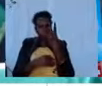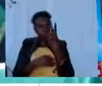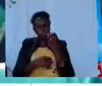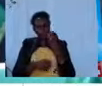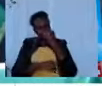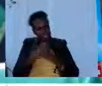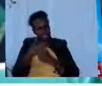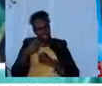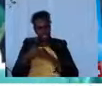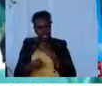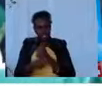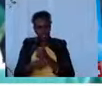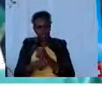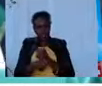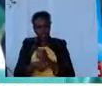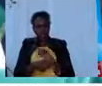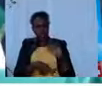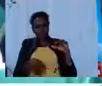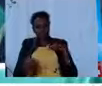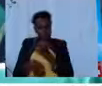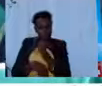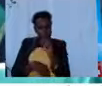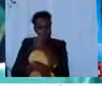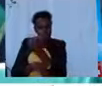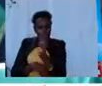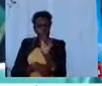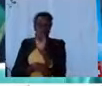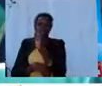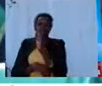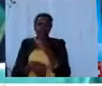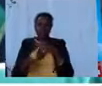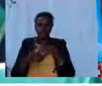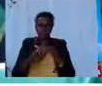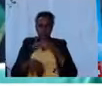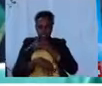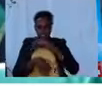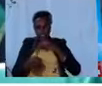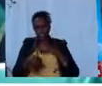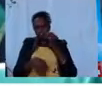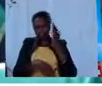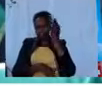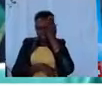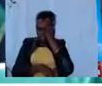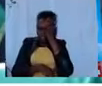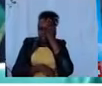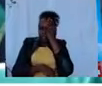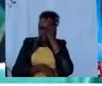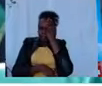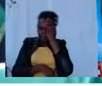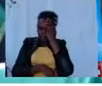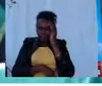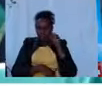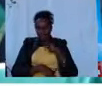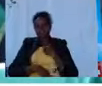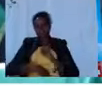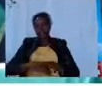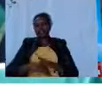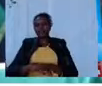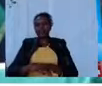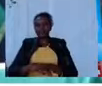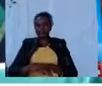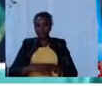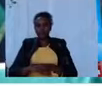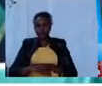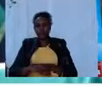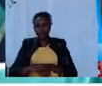years of wandering endured by the nation of Israel. At this time,